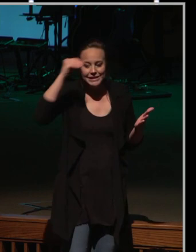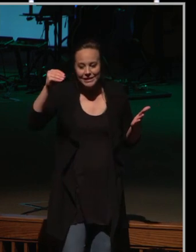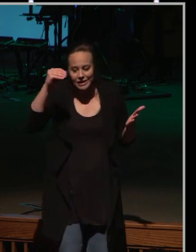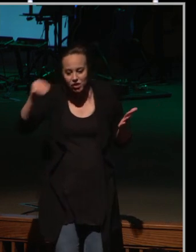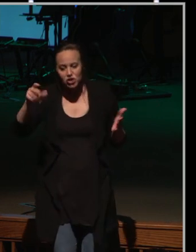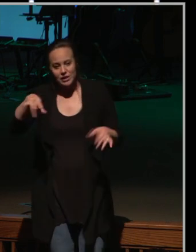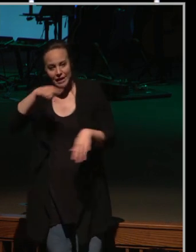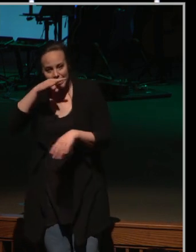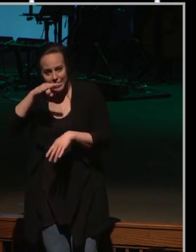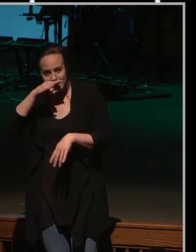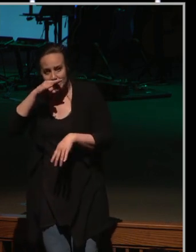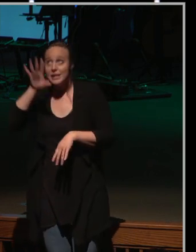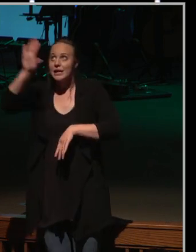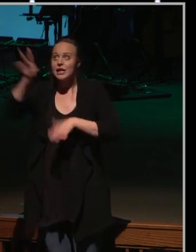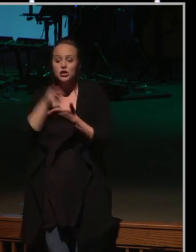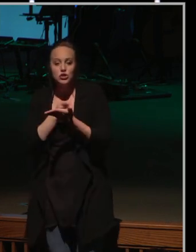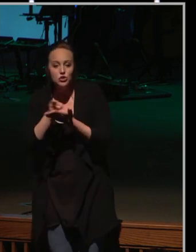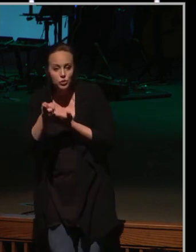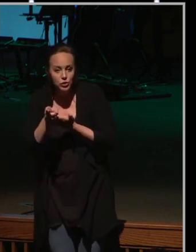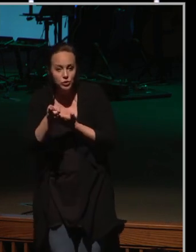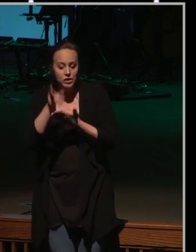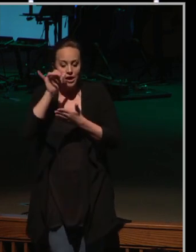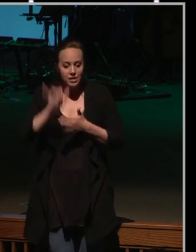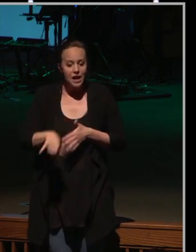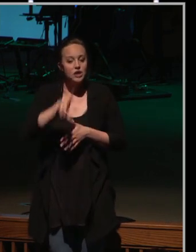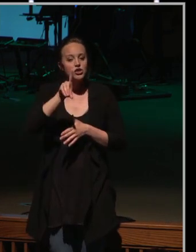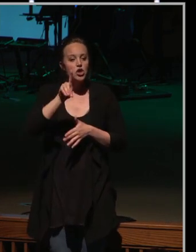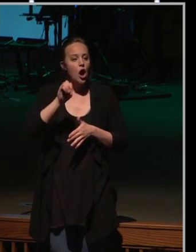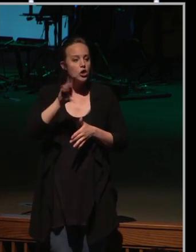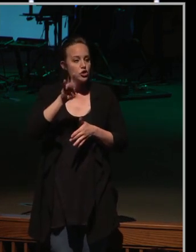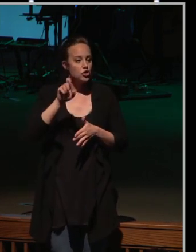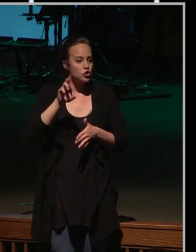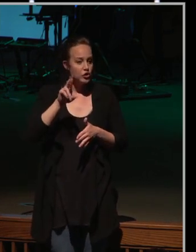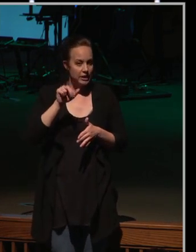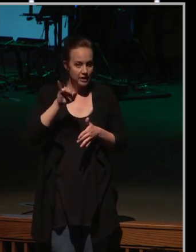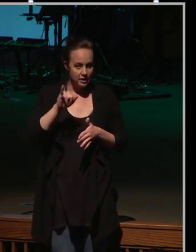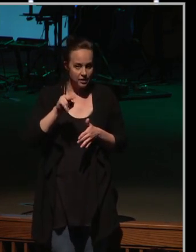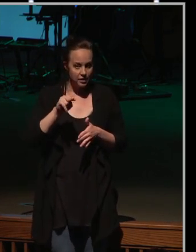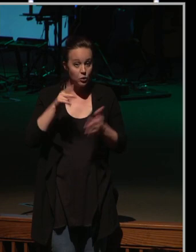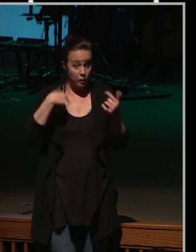doctrine, practical, godly counsel that is found in the pages of Scripture.